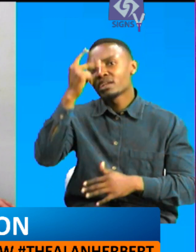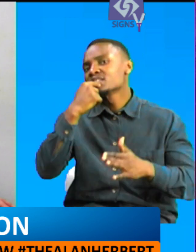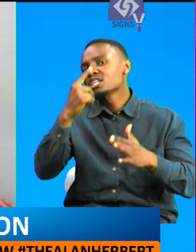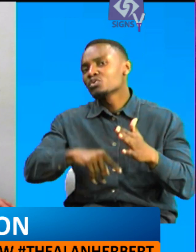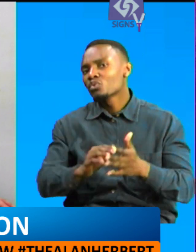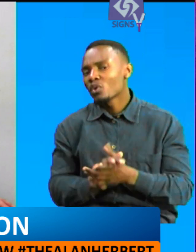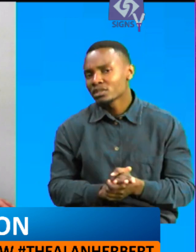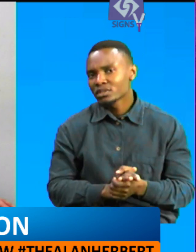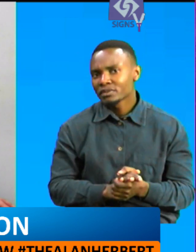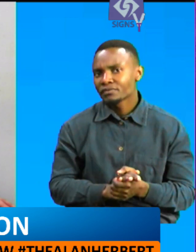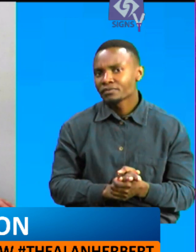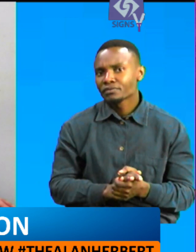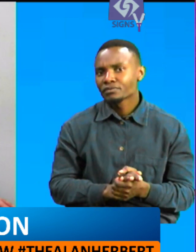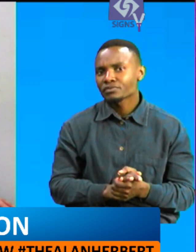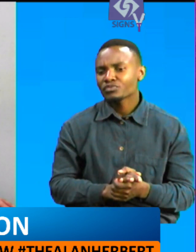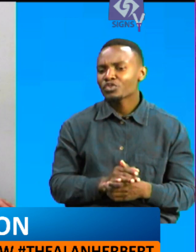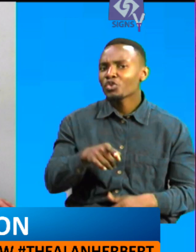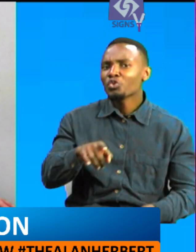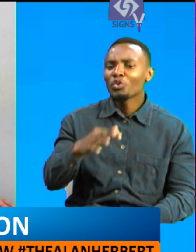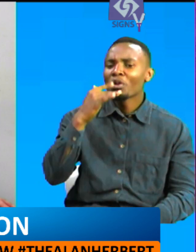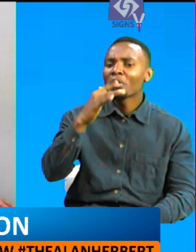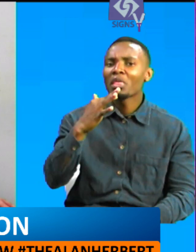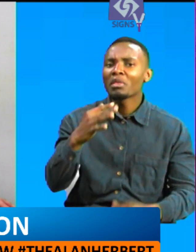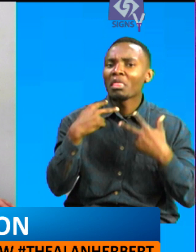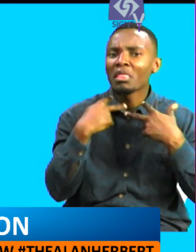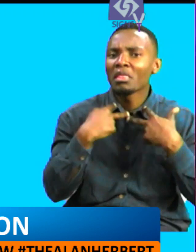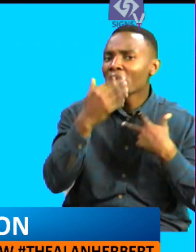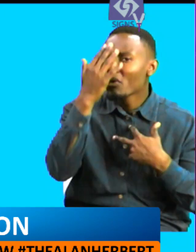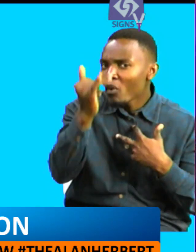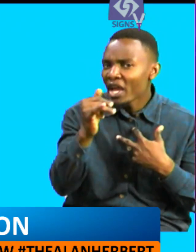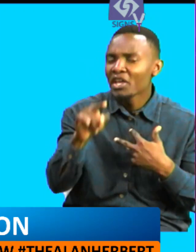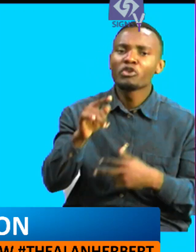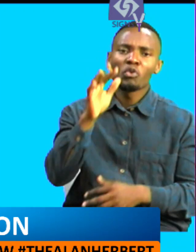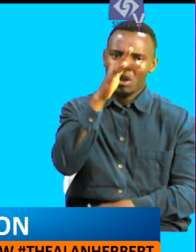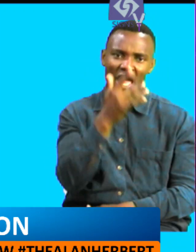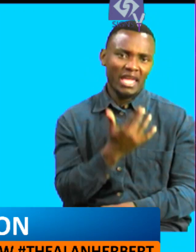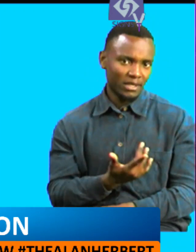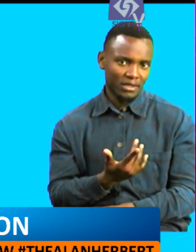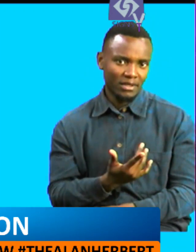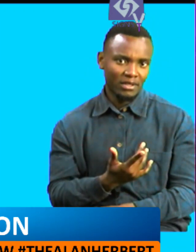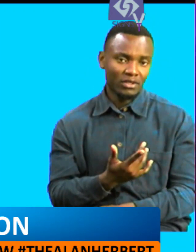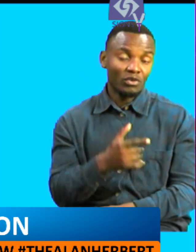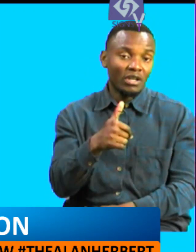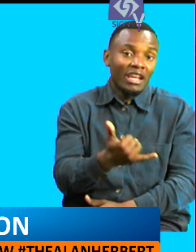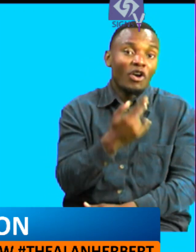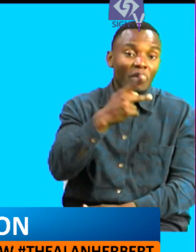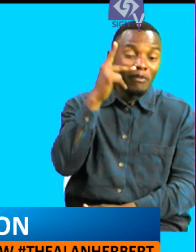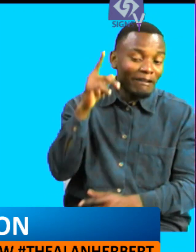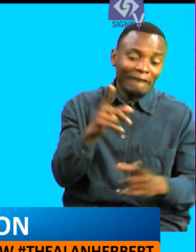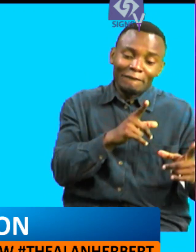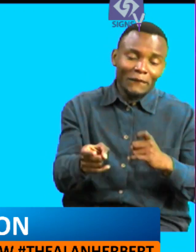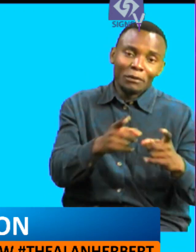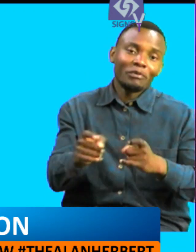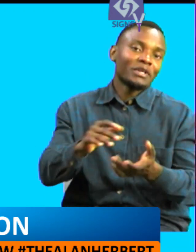that you are stuttering because you are lying. So unapigwa zaidi